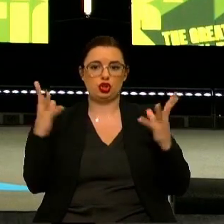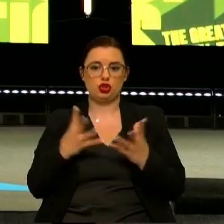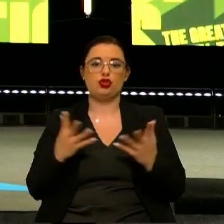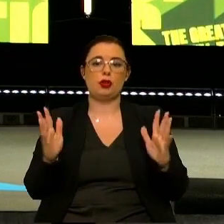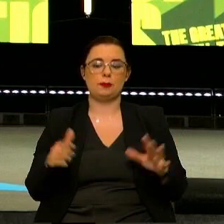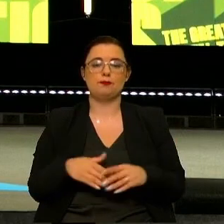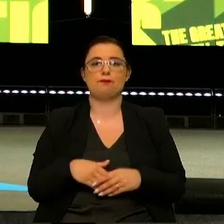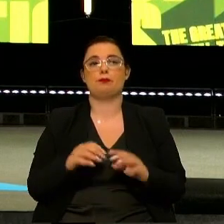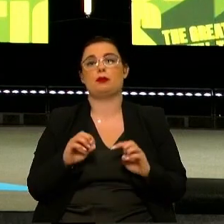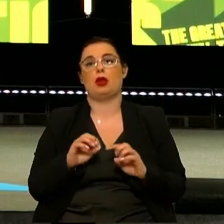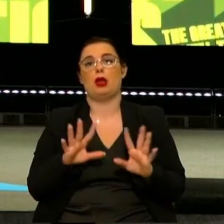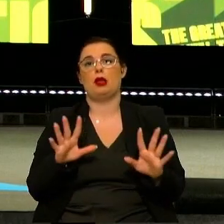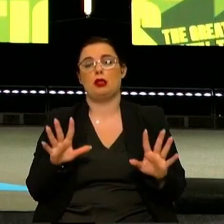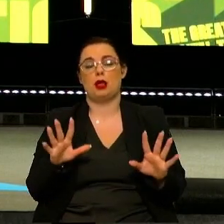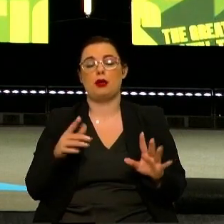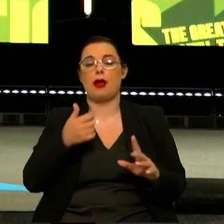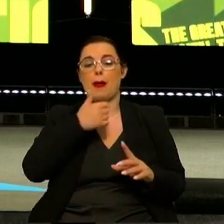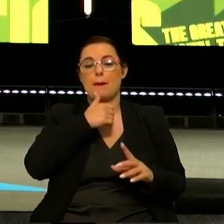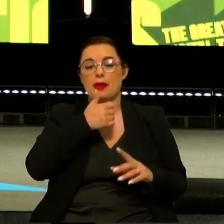overall